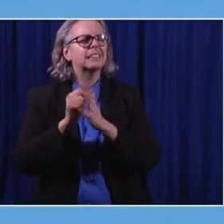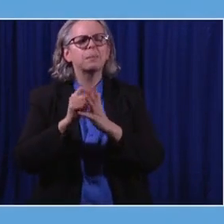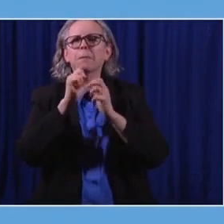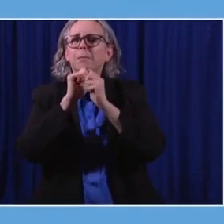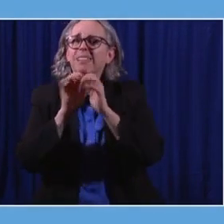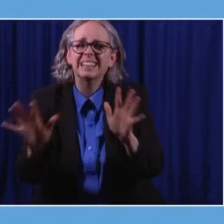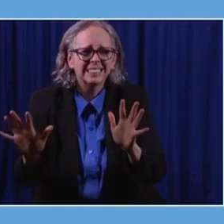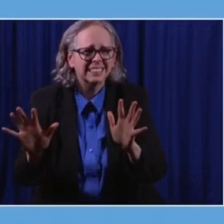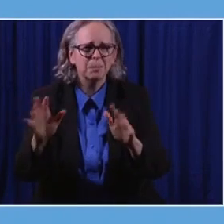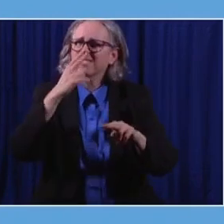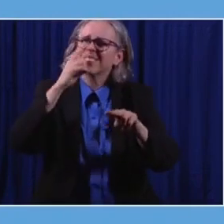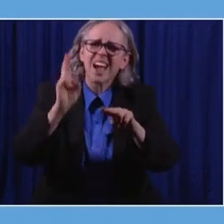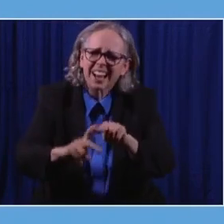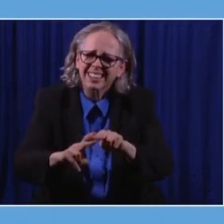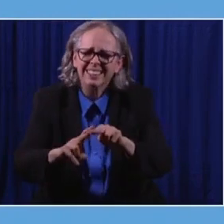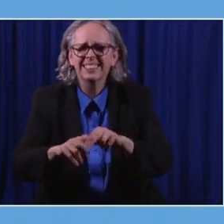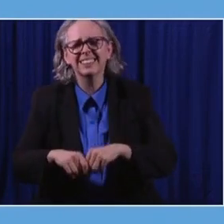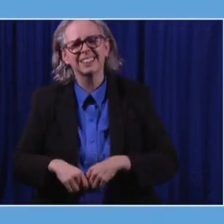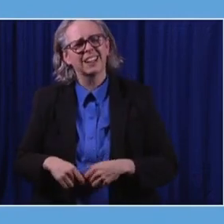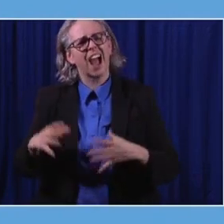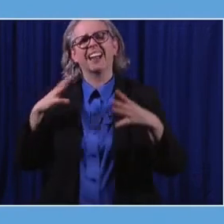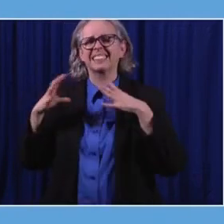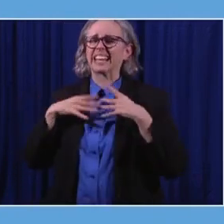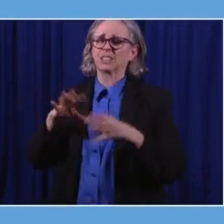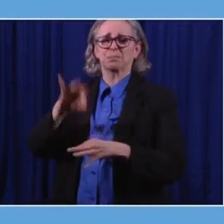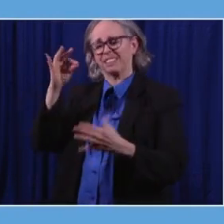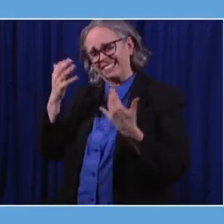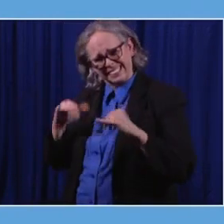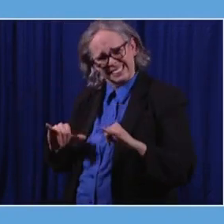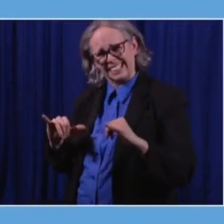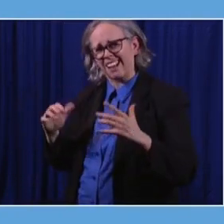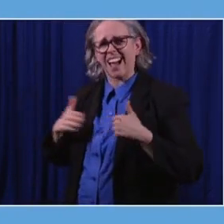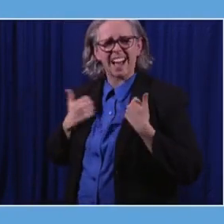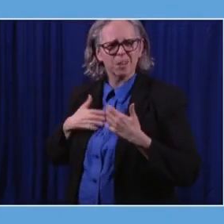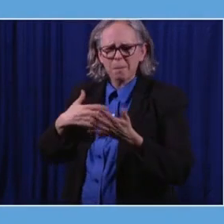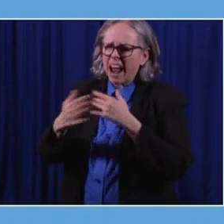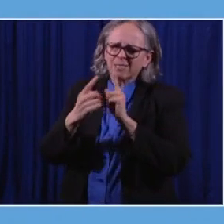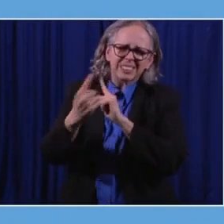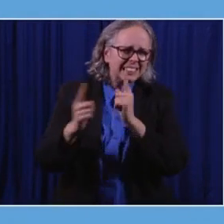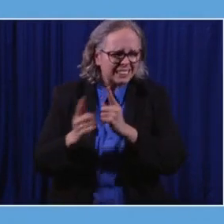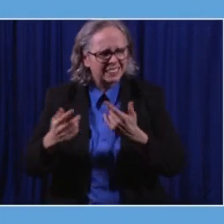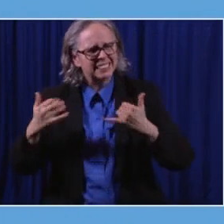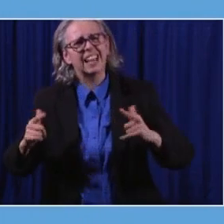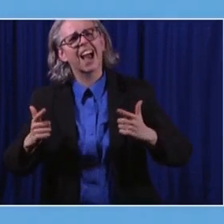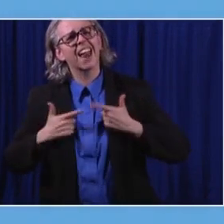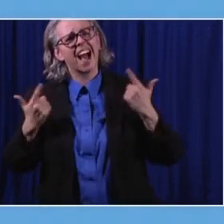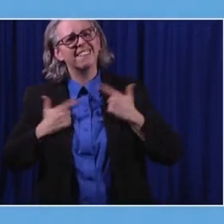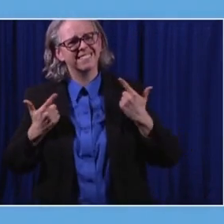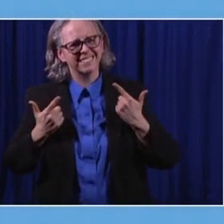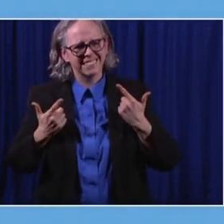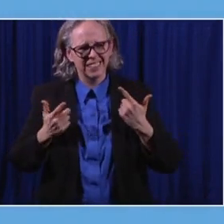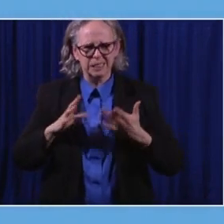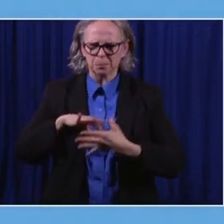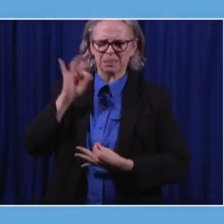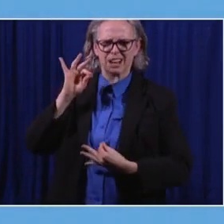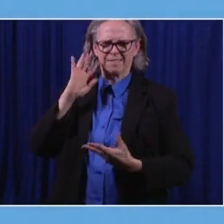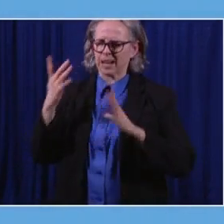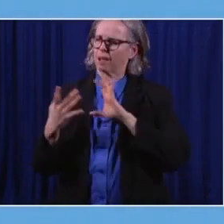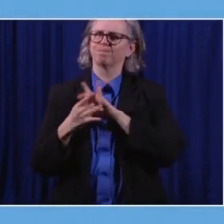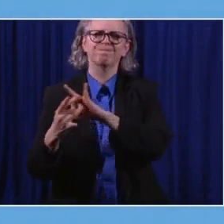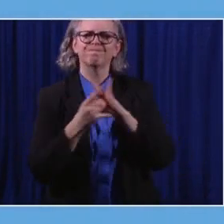The holiday spirit is very much alive, even if we're socially distanced this year. we are still together in spirit. I hope that you and